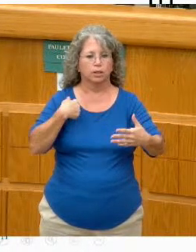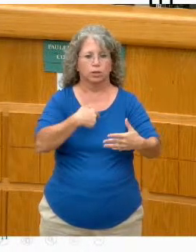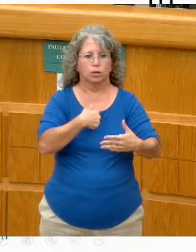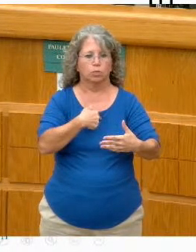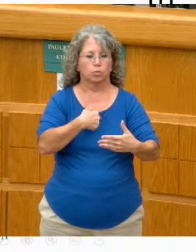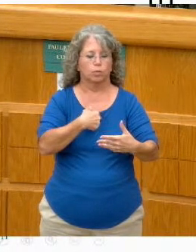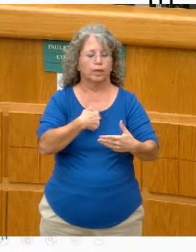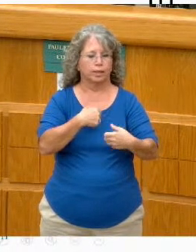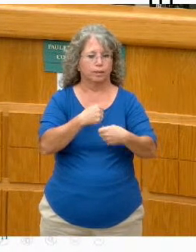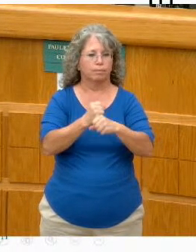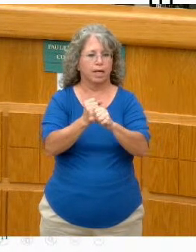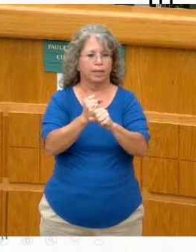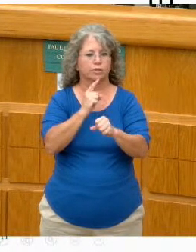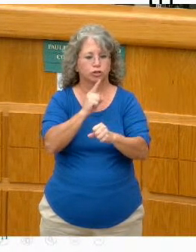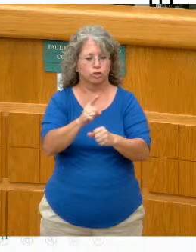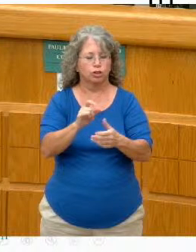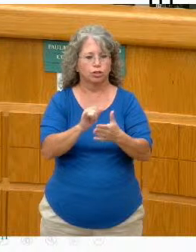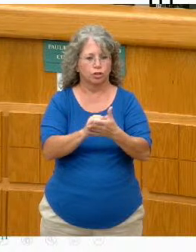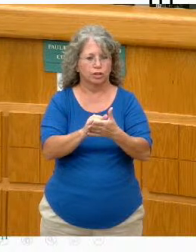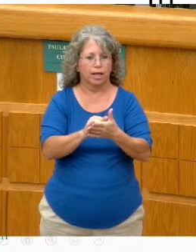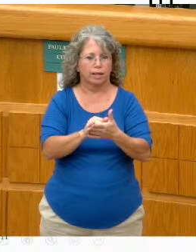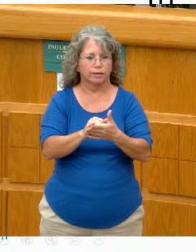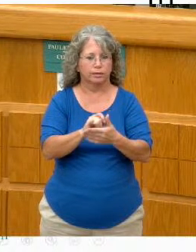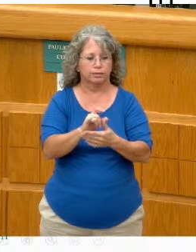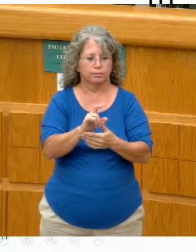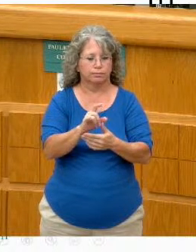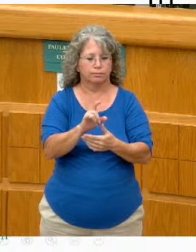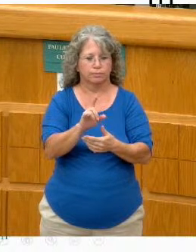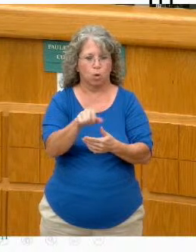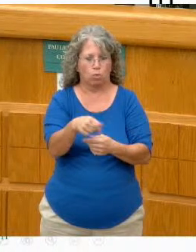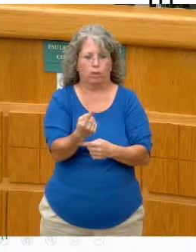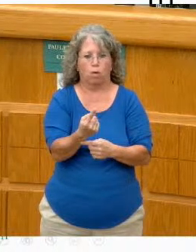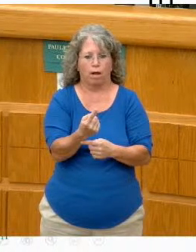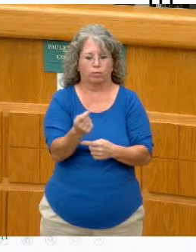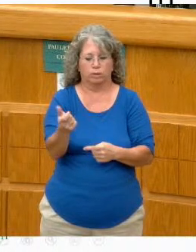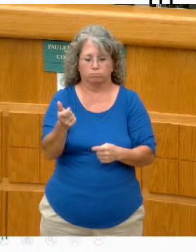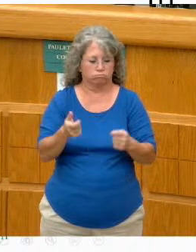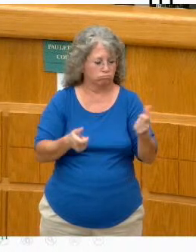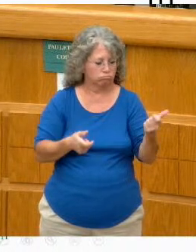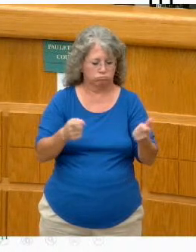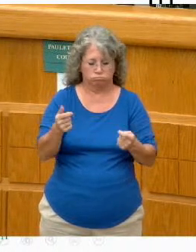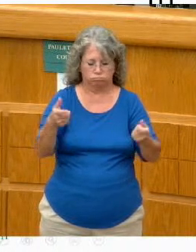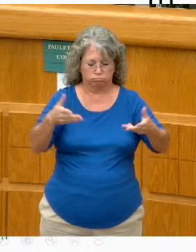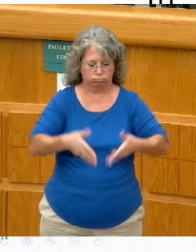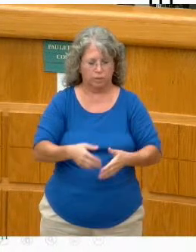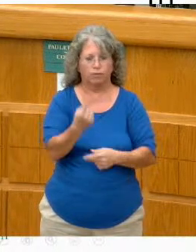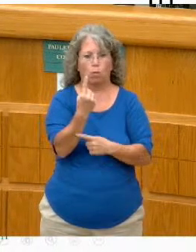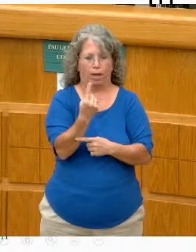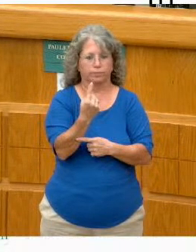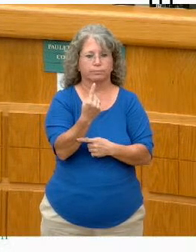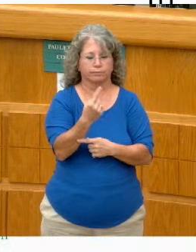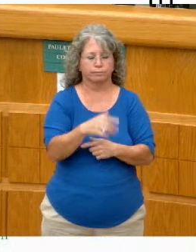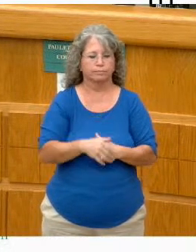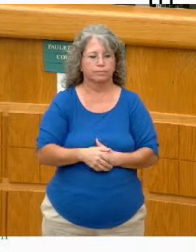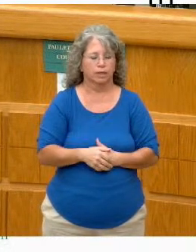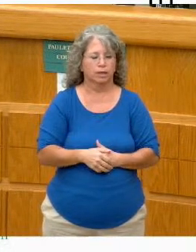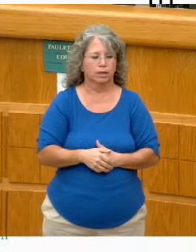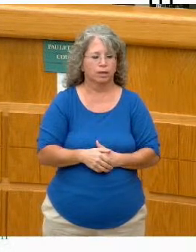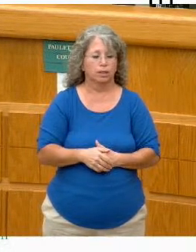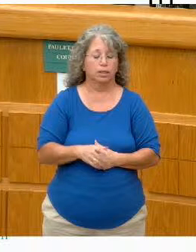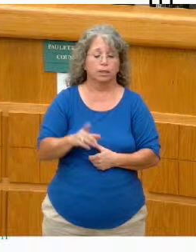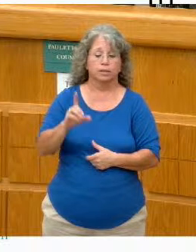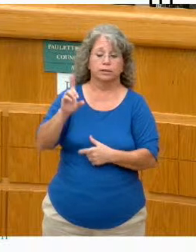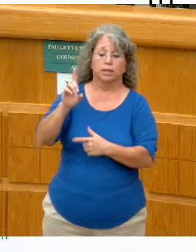and the state is not redistributing that data to the correct date. The data dumps are getting reported on